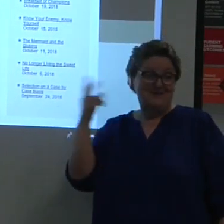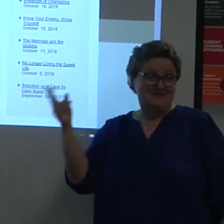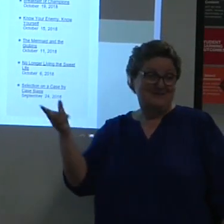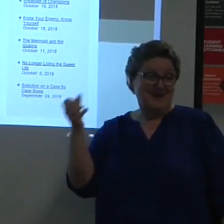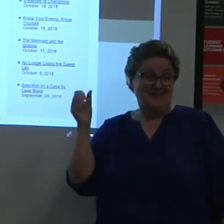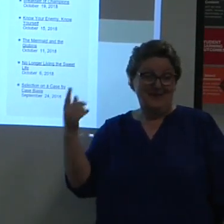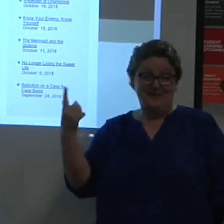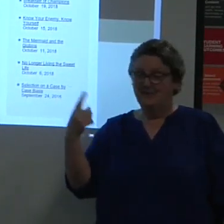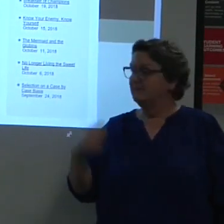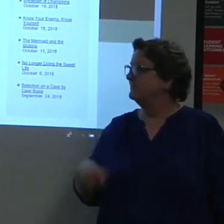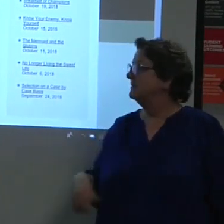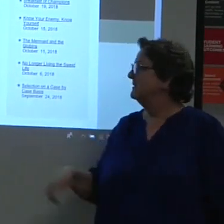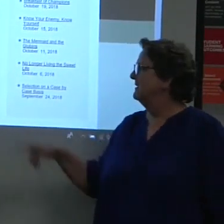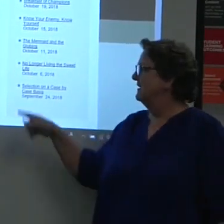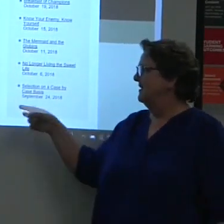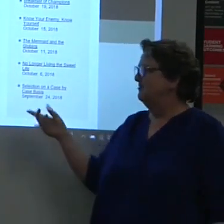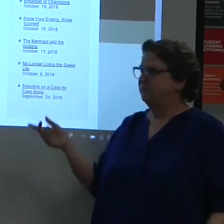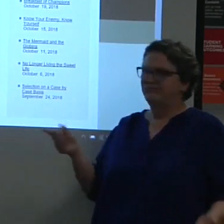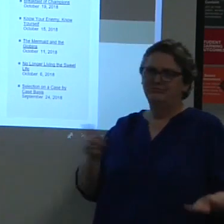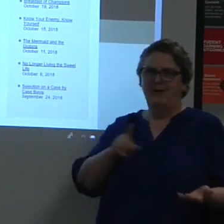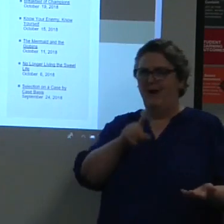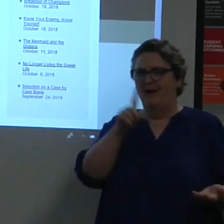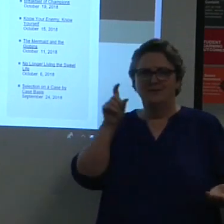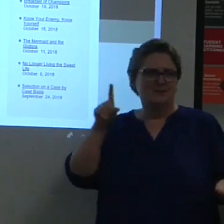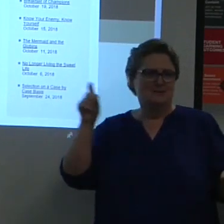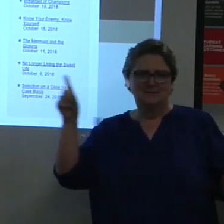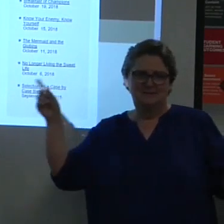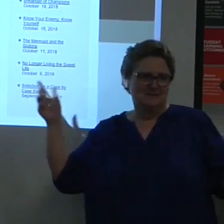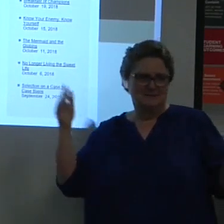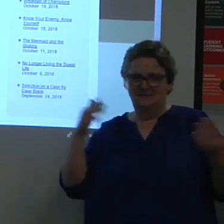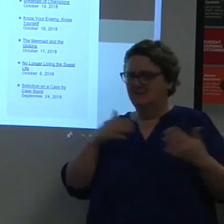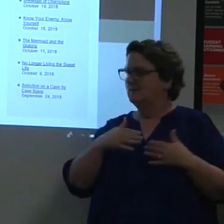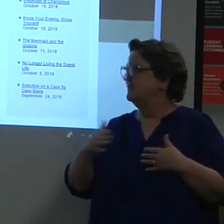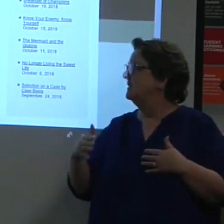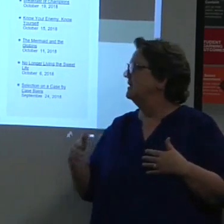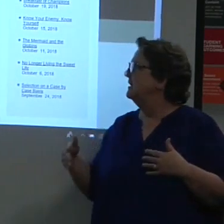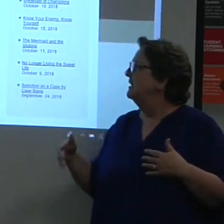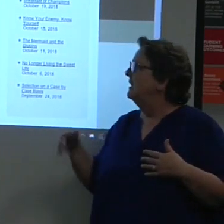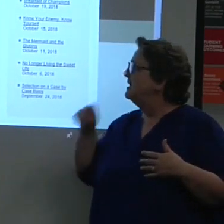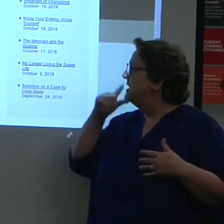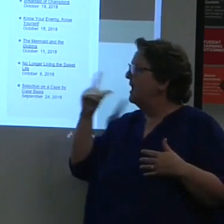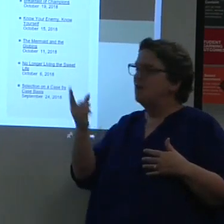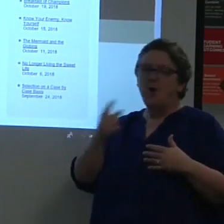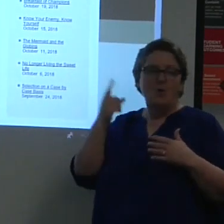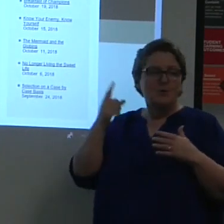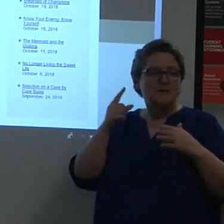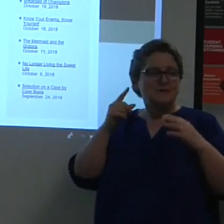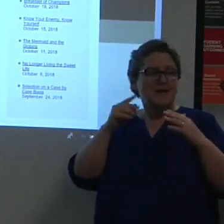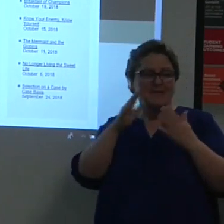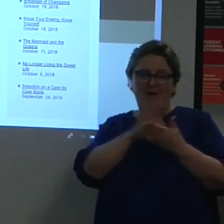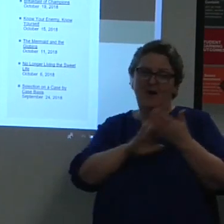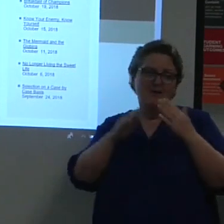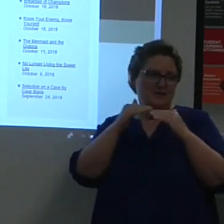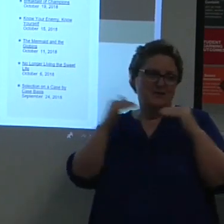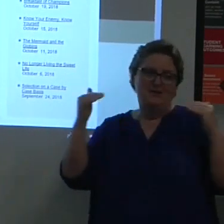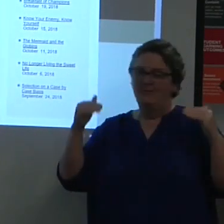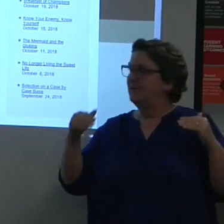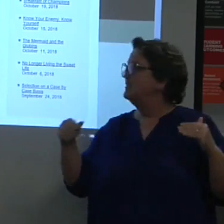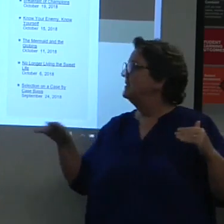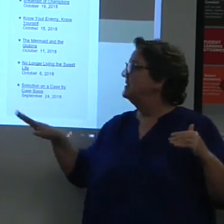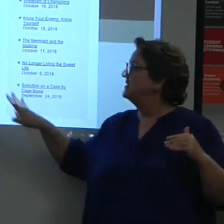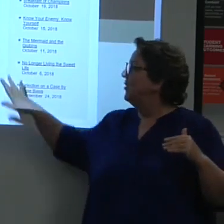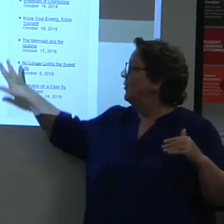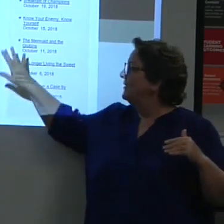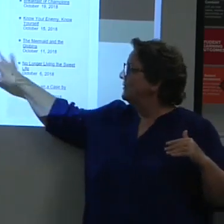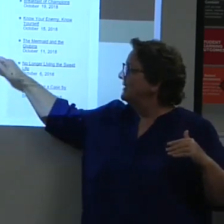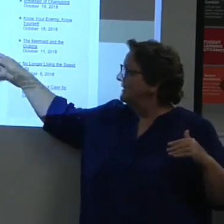came from. There are hundreds of them in here. They're all different topics. They're not always at the level of college, so one thing to think